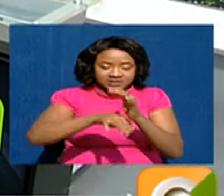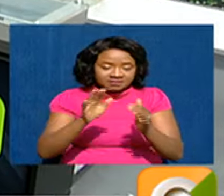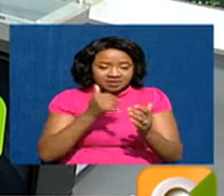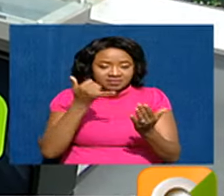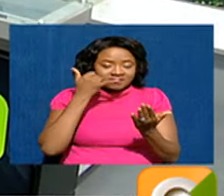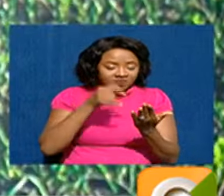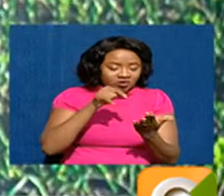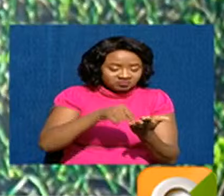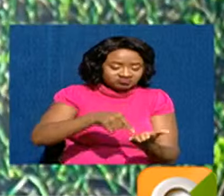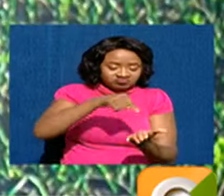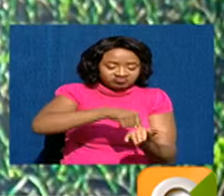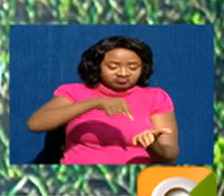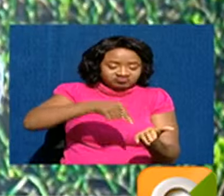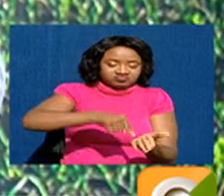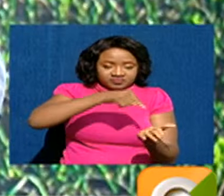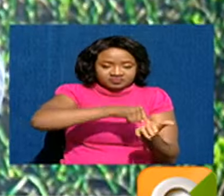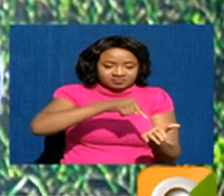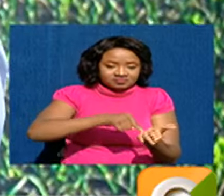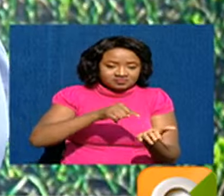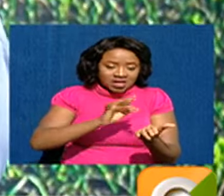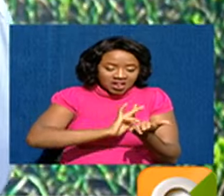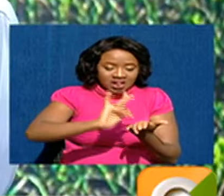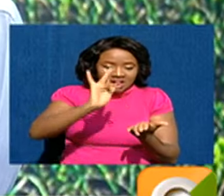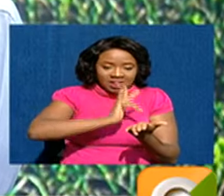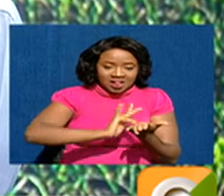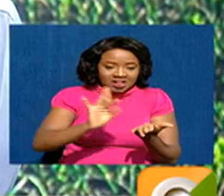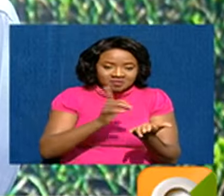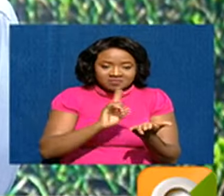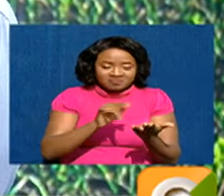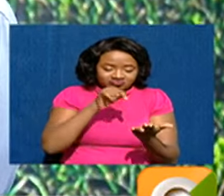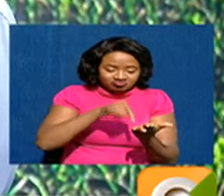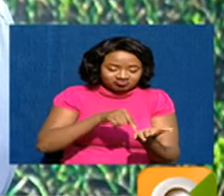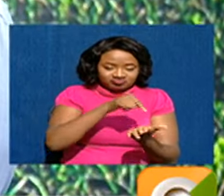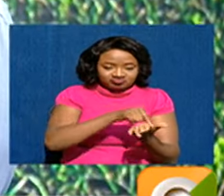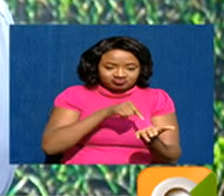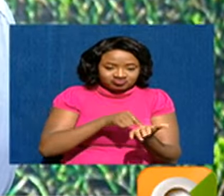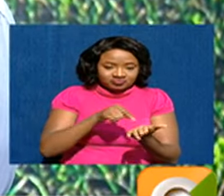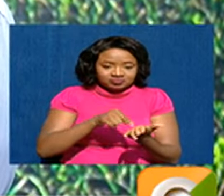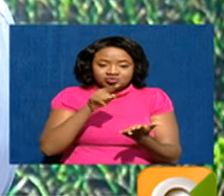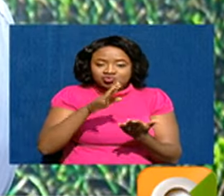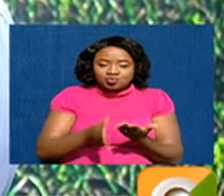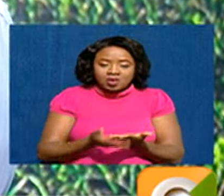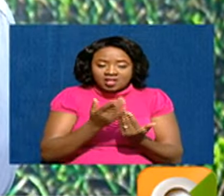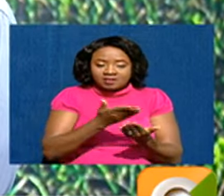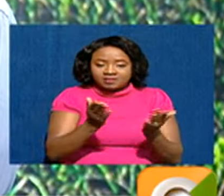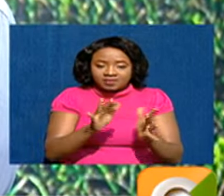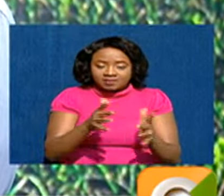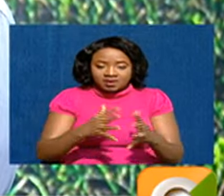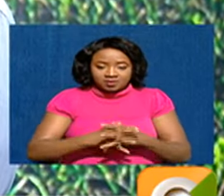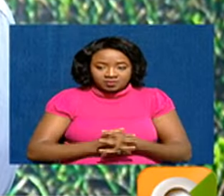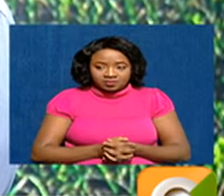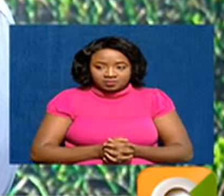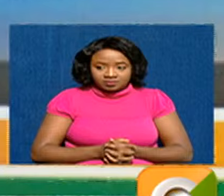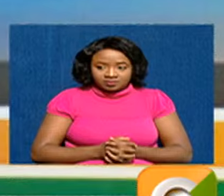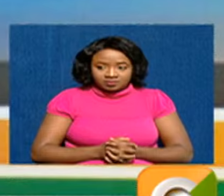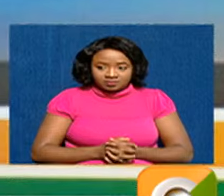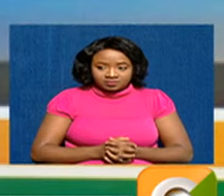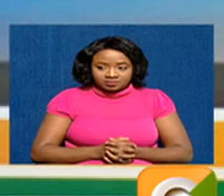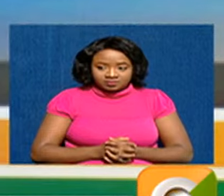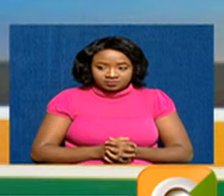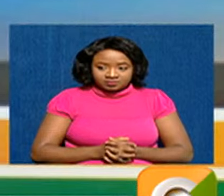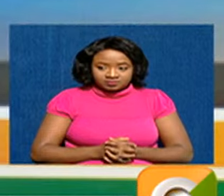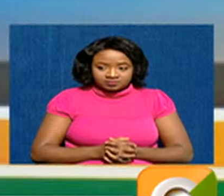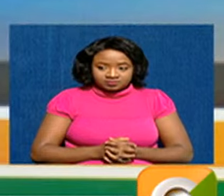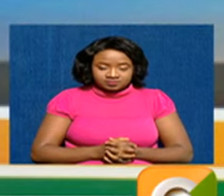Mwizi, you know, may not know how to use this wallet? Are you helping those out? On the part of the farmer, you do